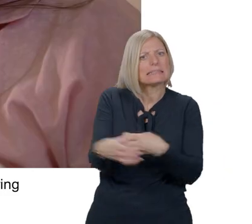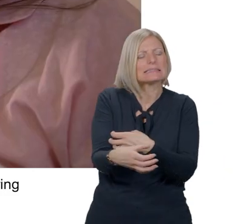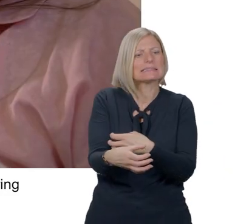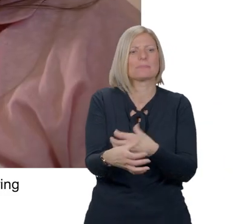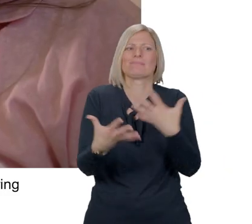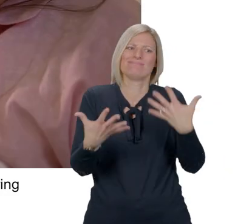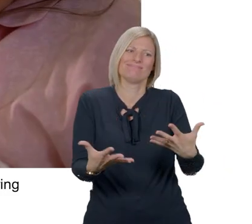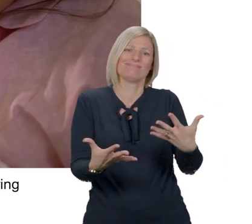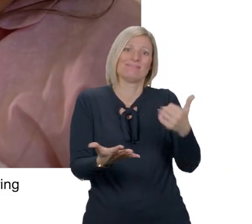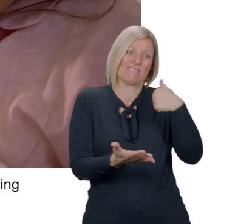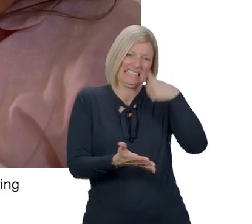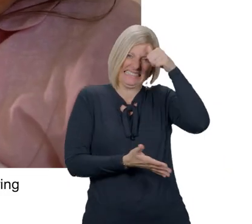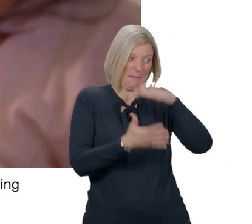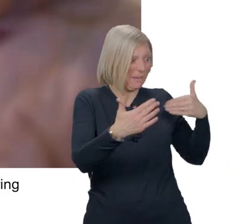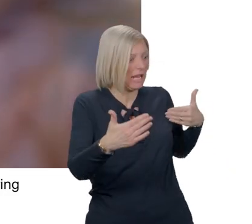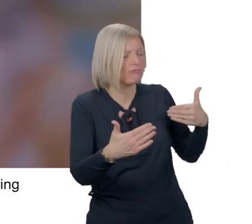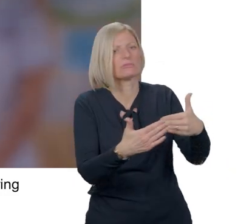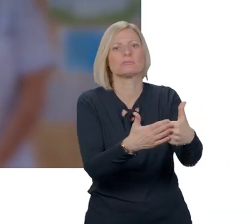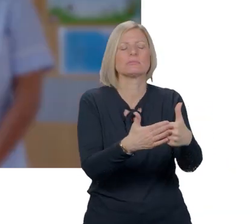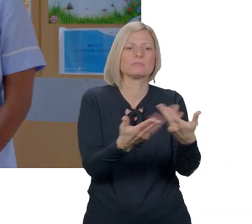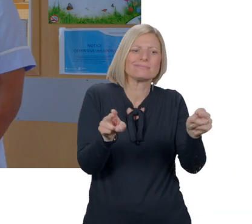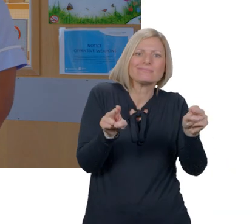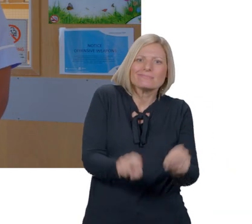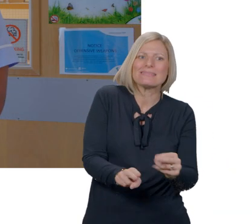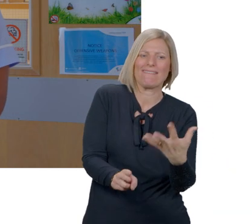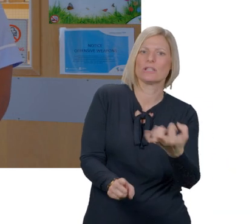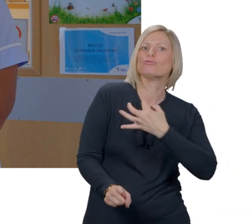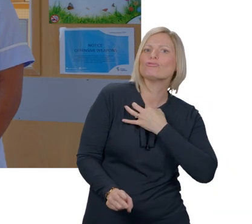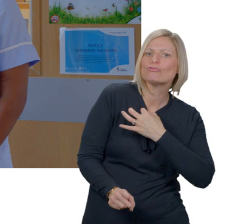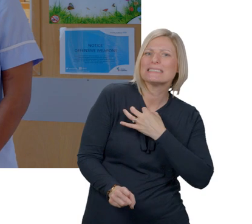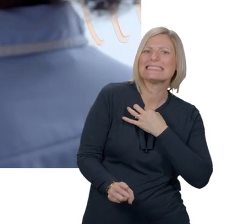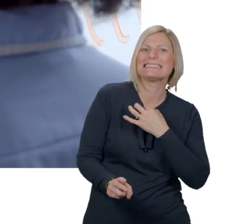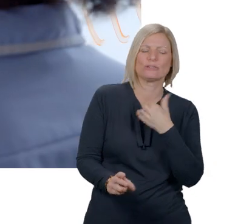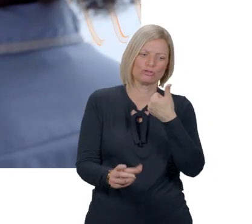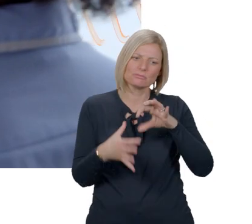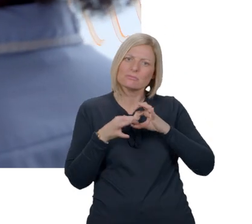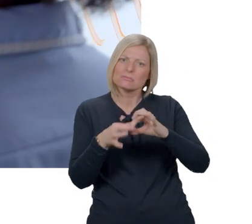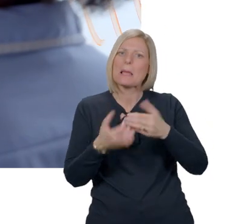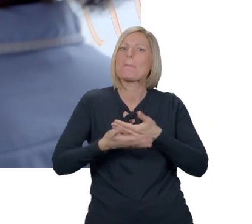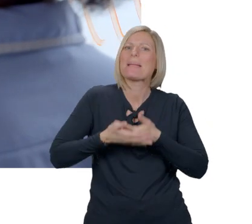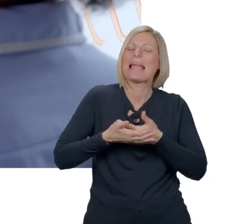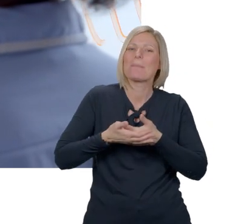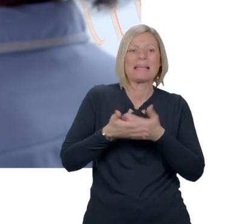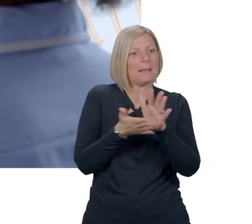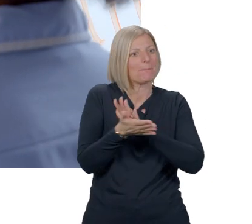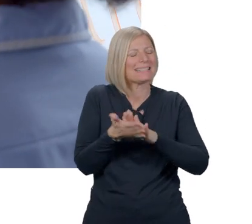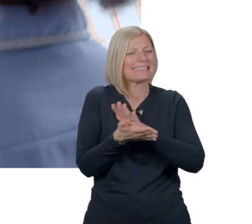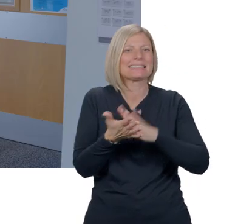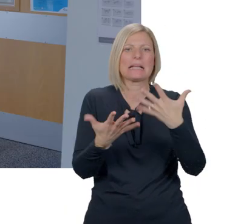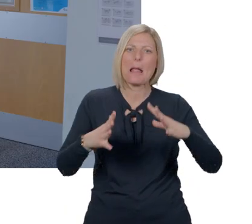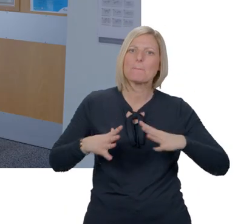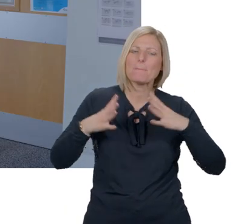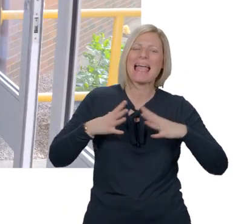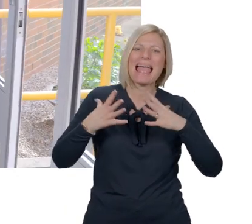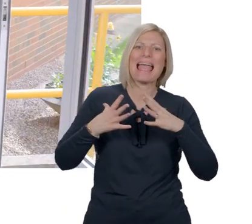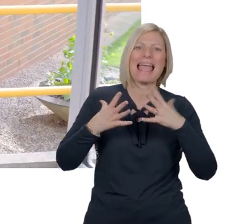relationship between mother and baby. We prepare you and your child for a long-lasting return to the community.